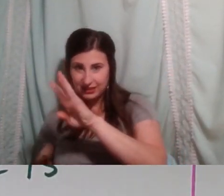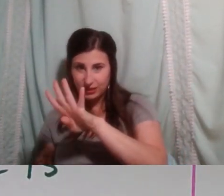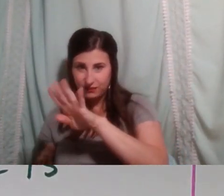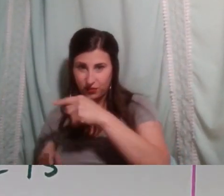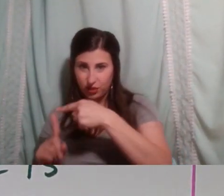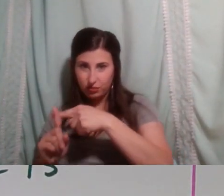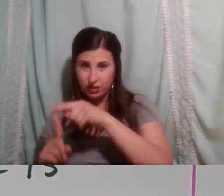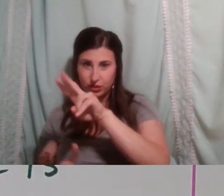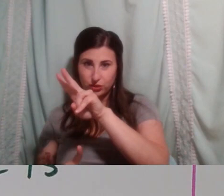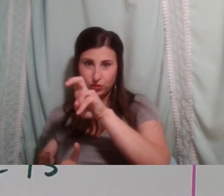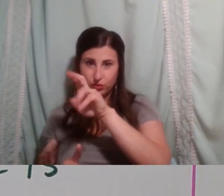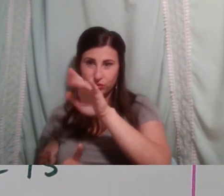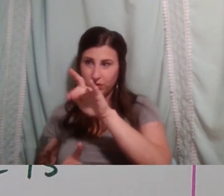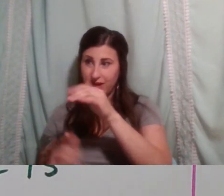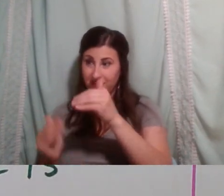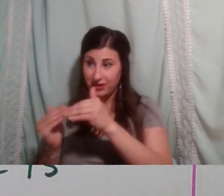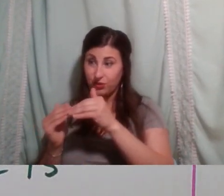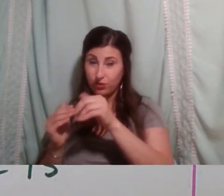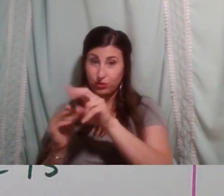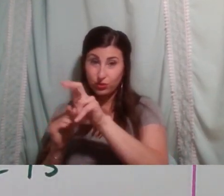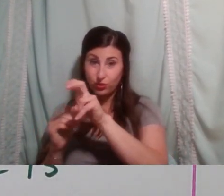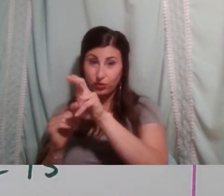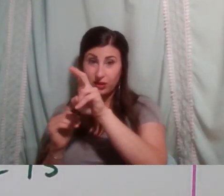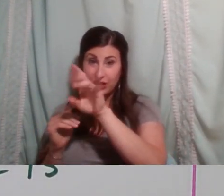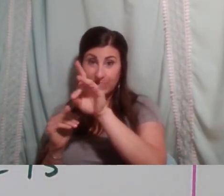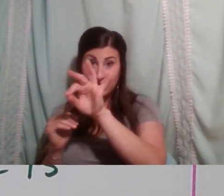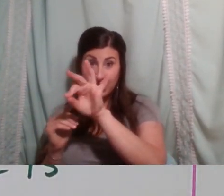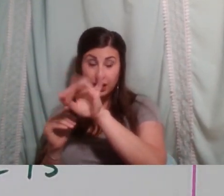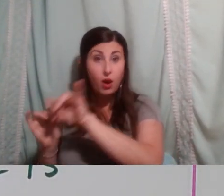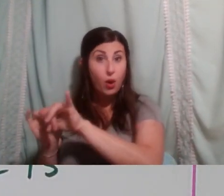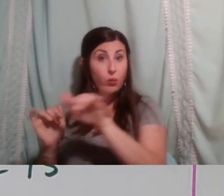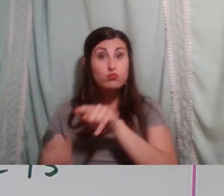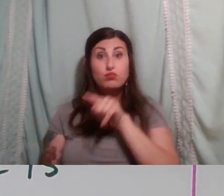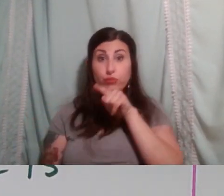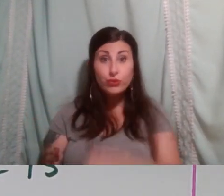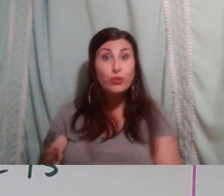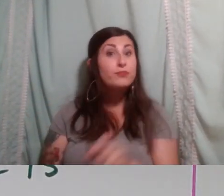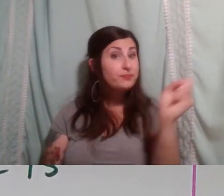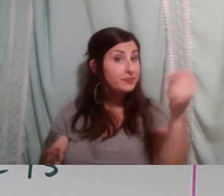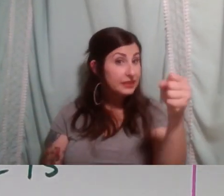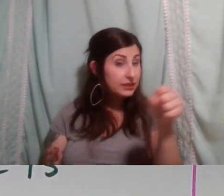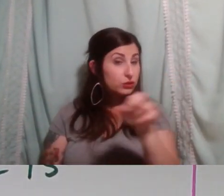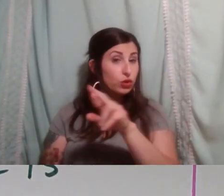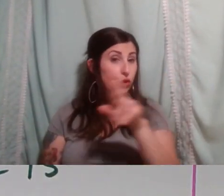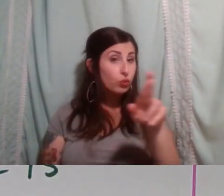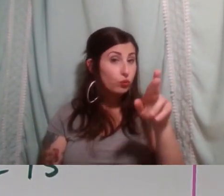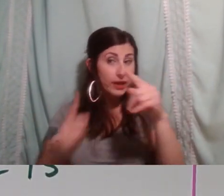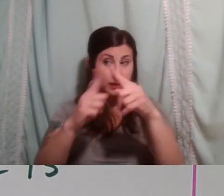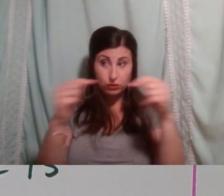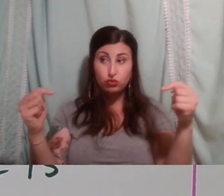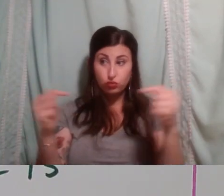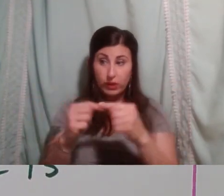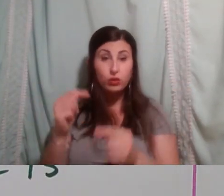64 plus 225, that's 289, equals 289. This is true.